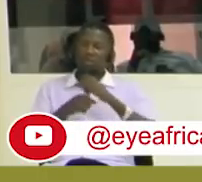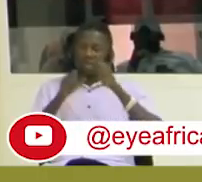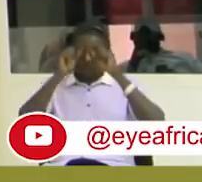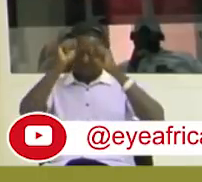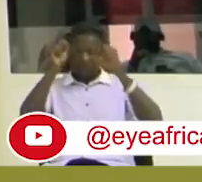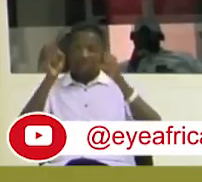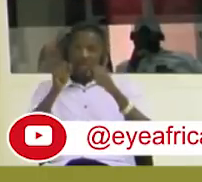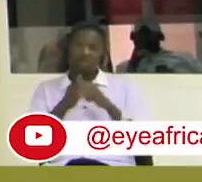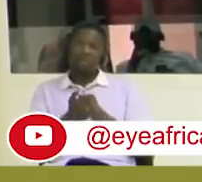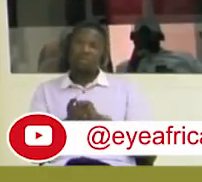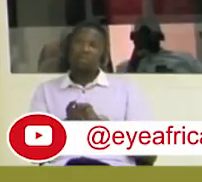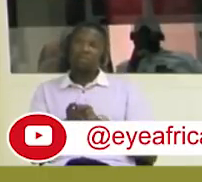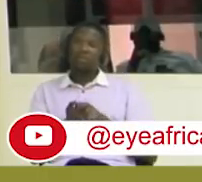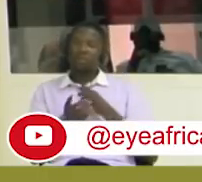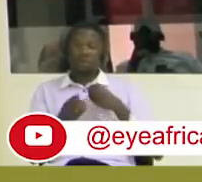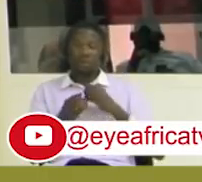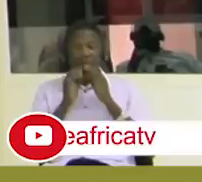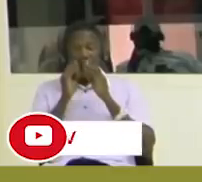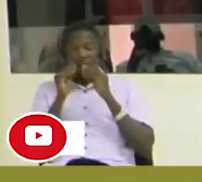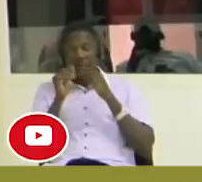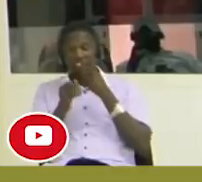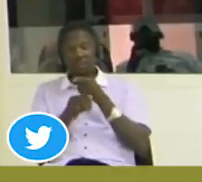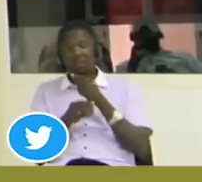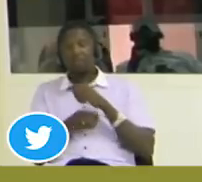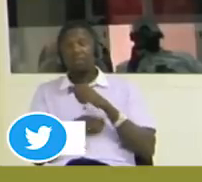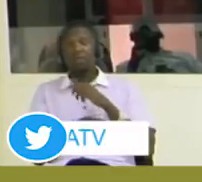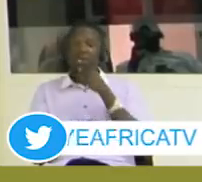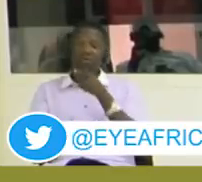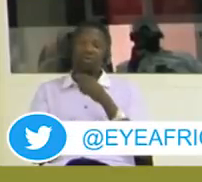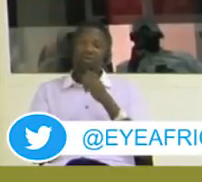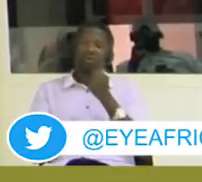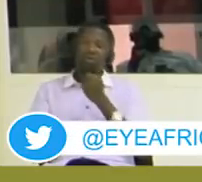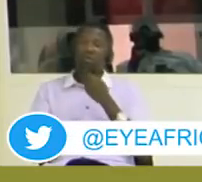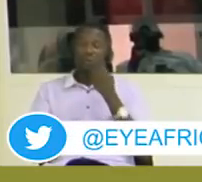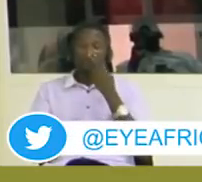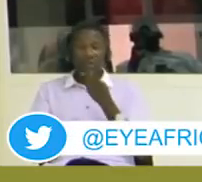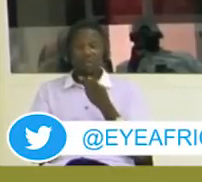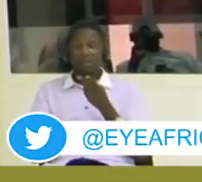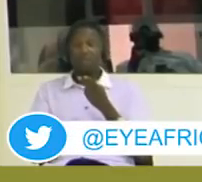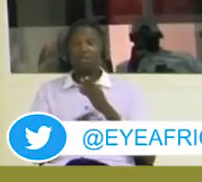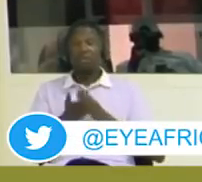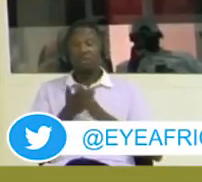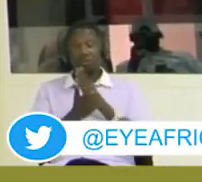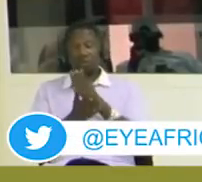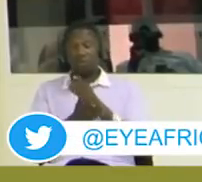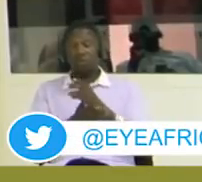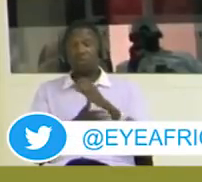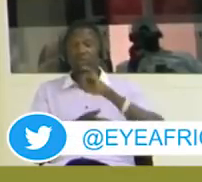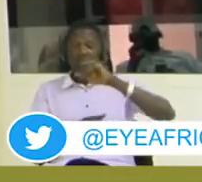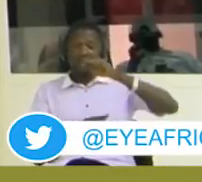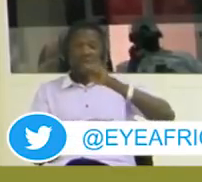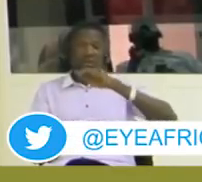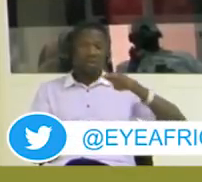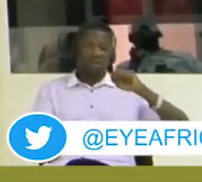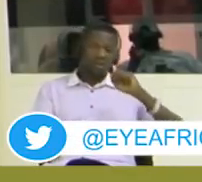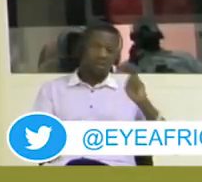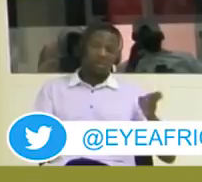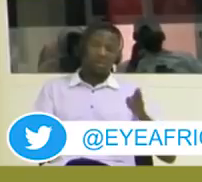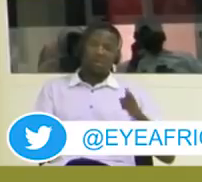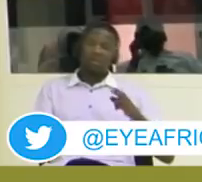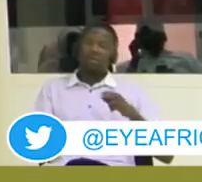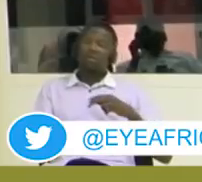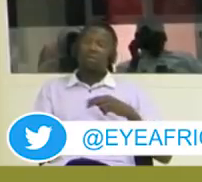I say this, Mr. Singhateh, because we have seen through the Jane Commission that $5 million from the money from